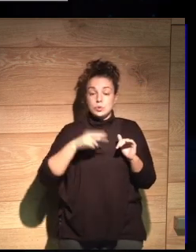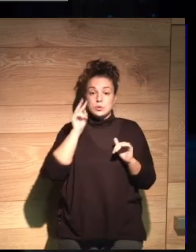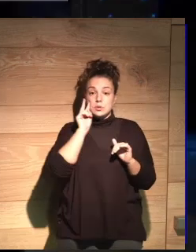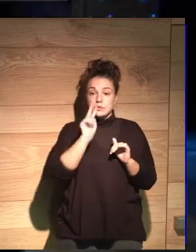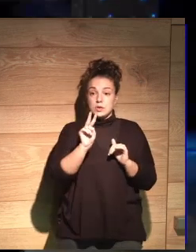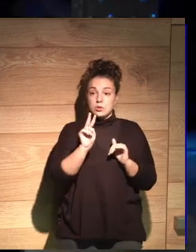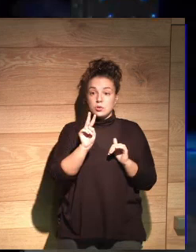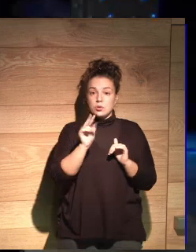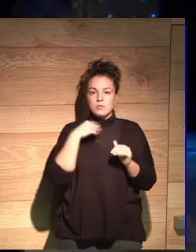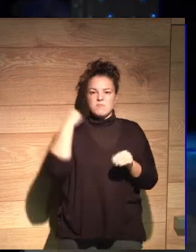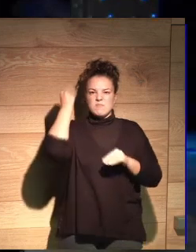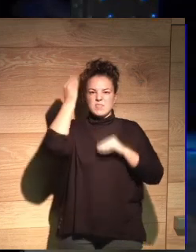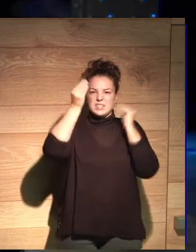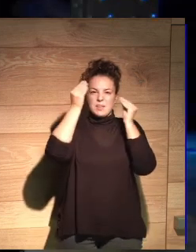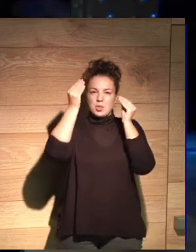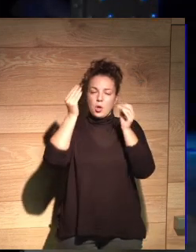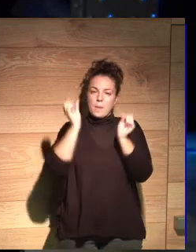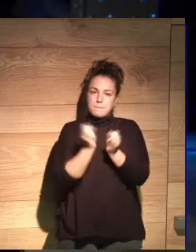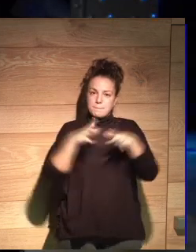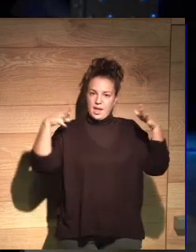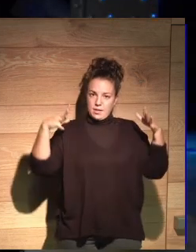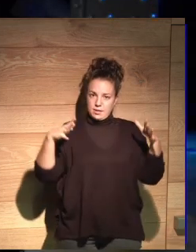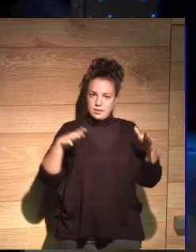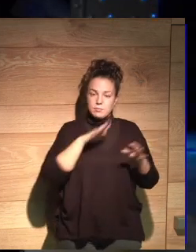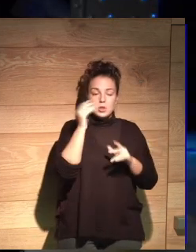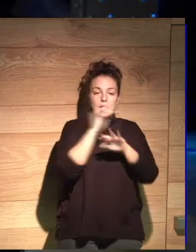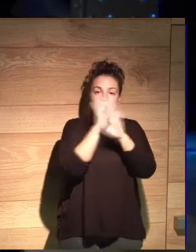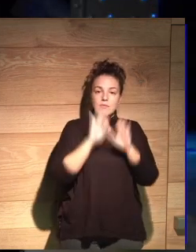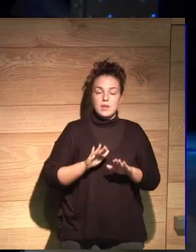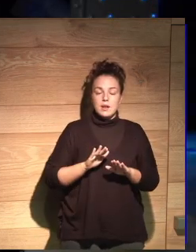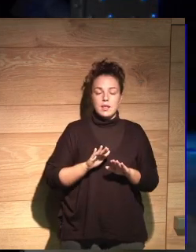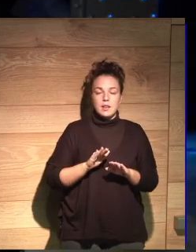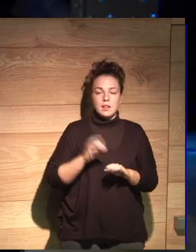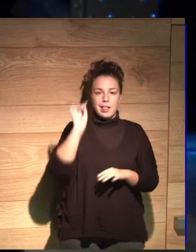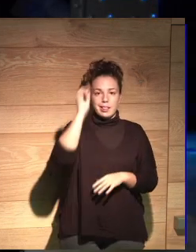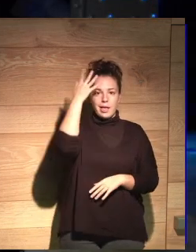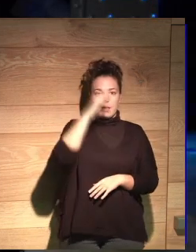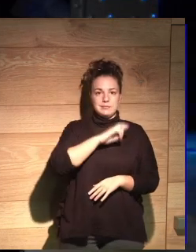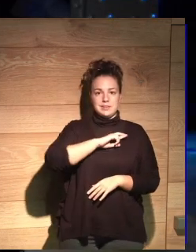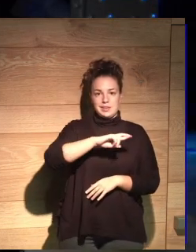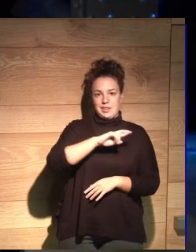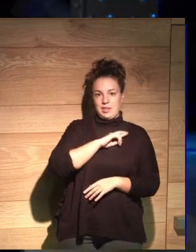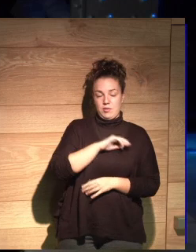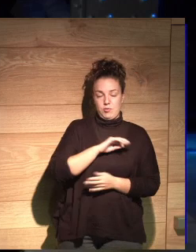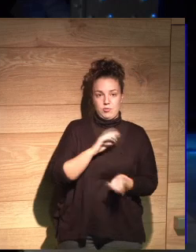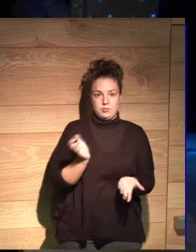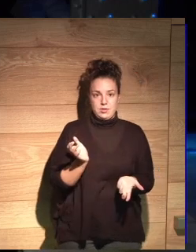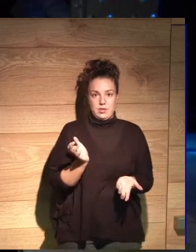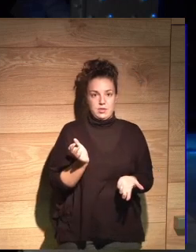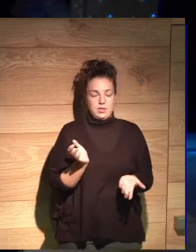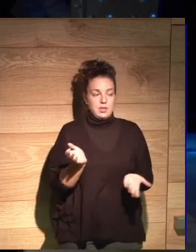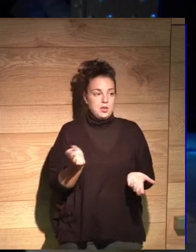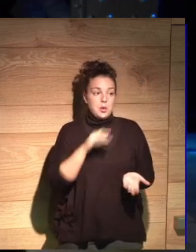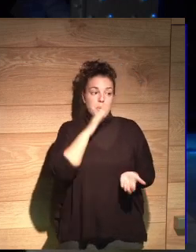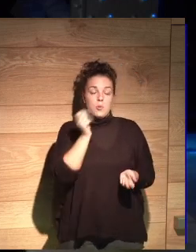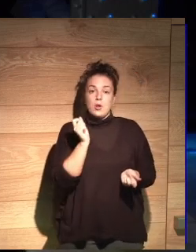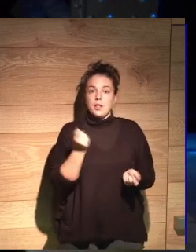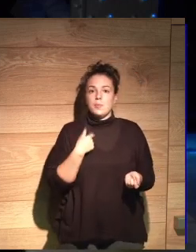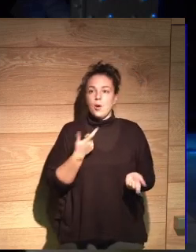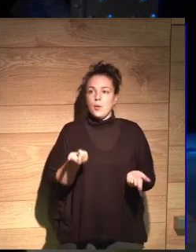technology, I see a magic thinking. So at the end of the day, it's a religious thought. Is